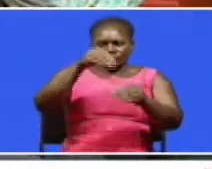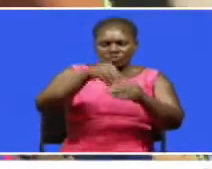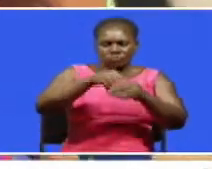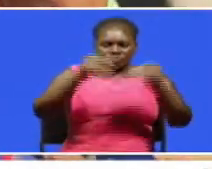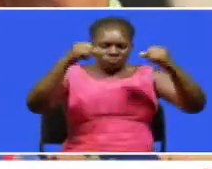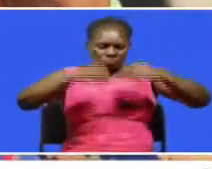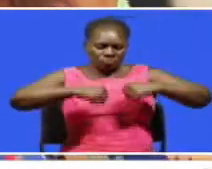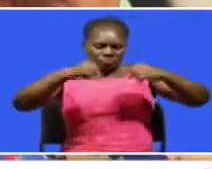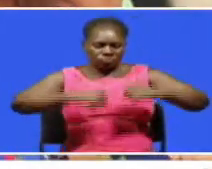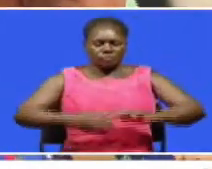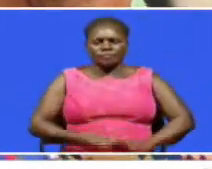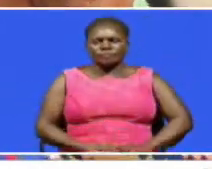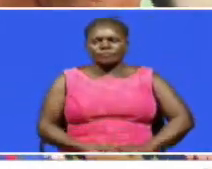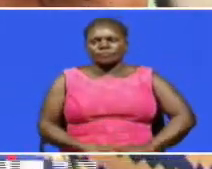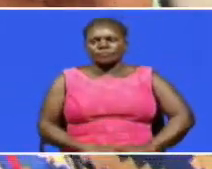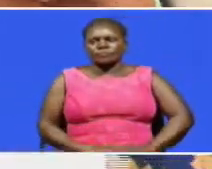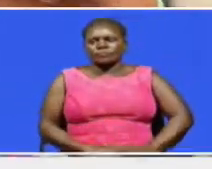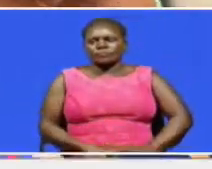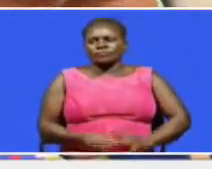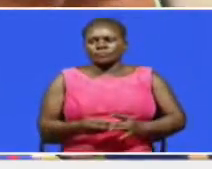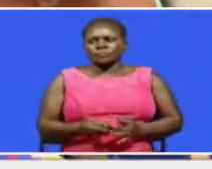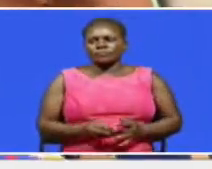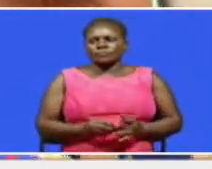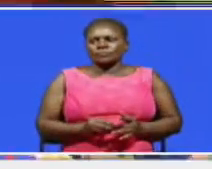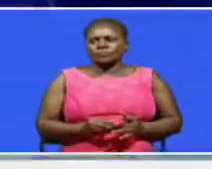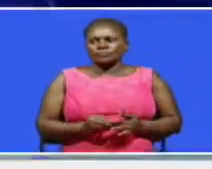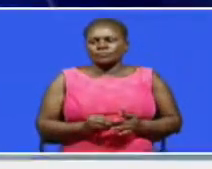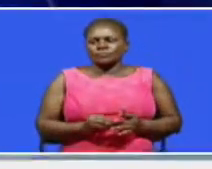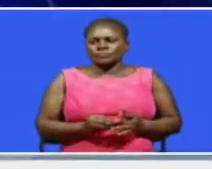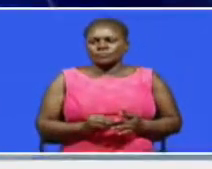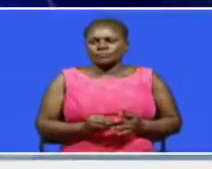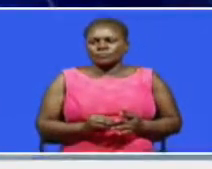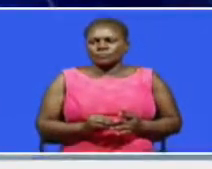deals. Noah Kipkemboi, KTN News. The local